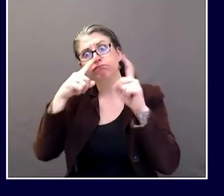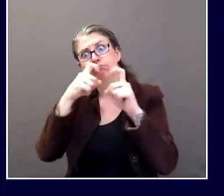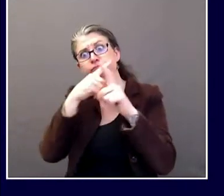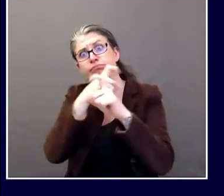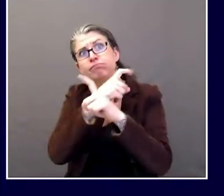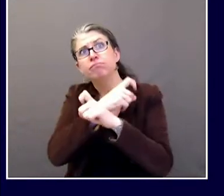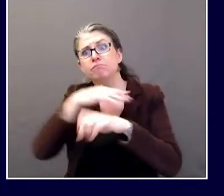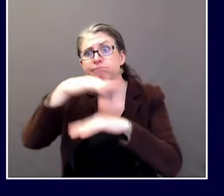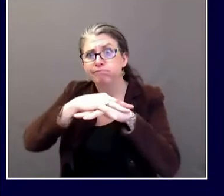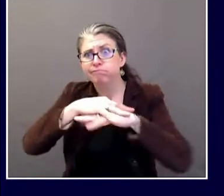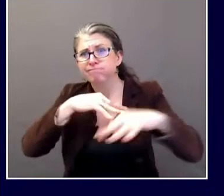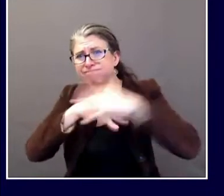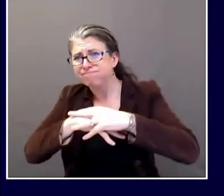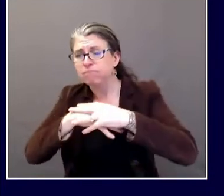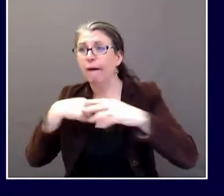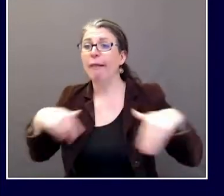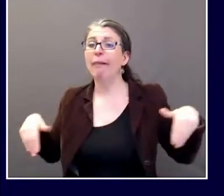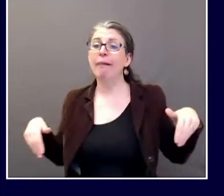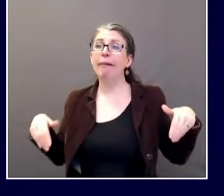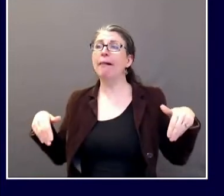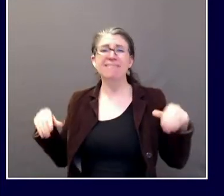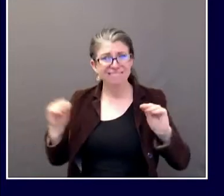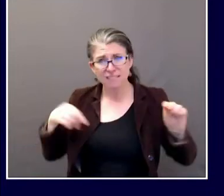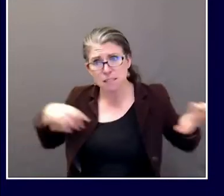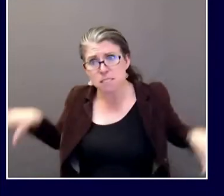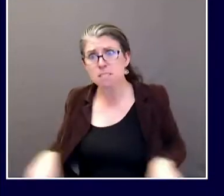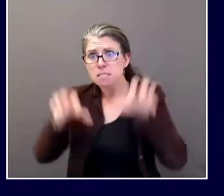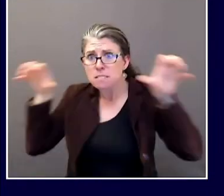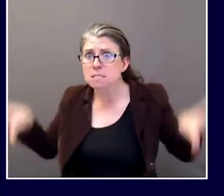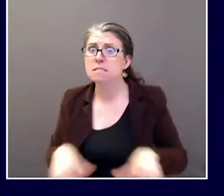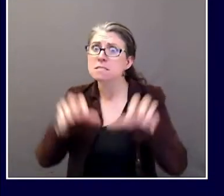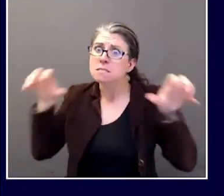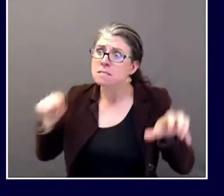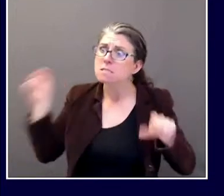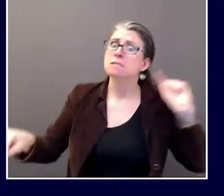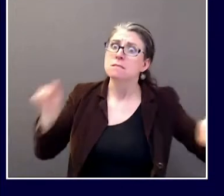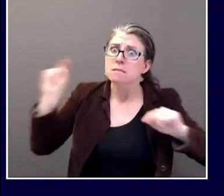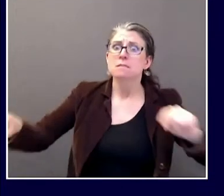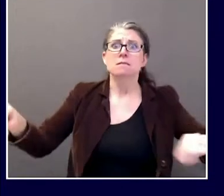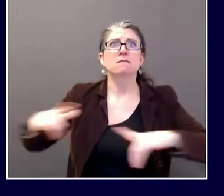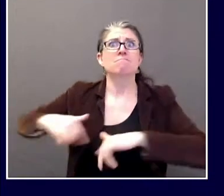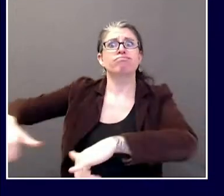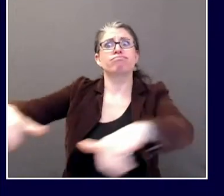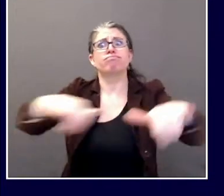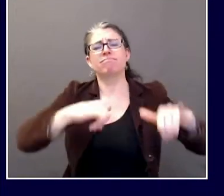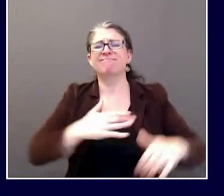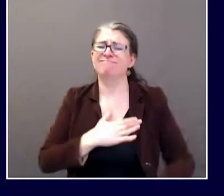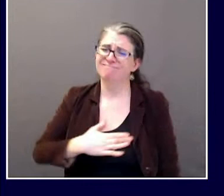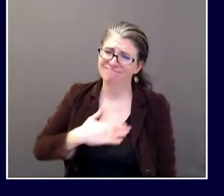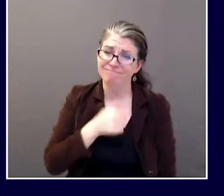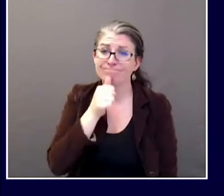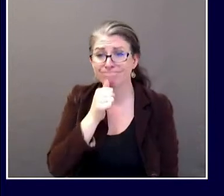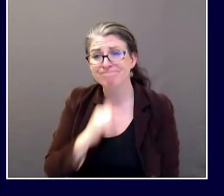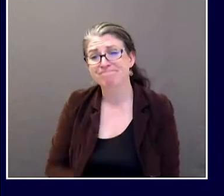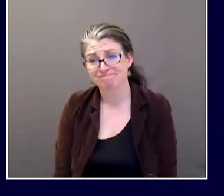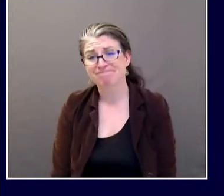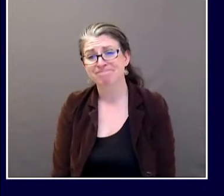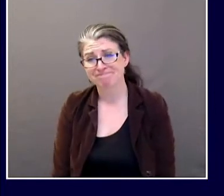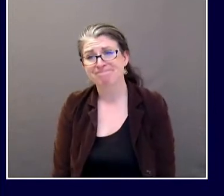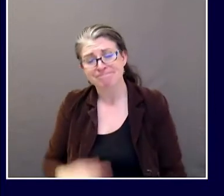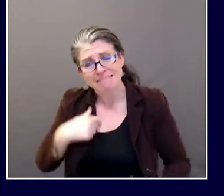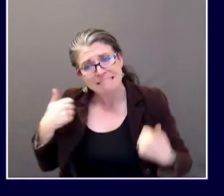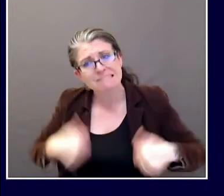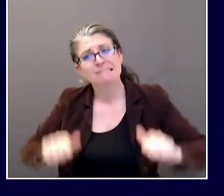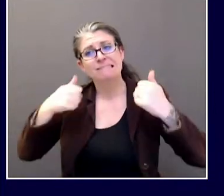everybody. One final note before I turn to our colleagues in the media. In recent